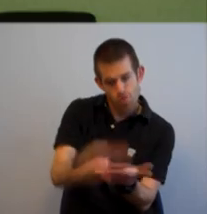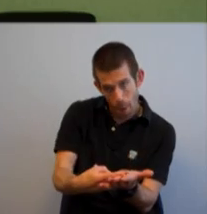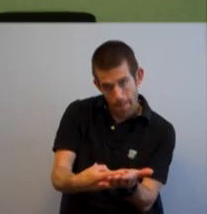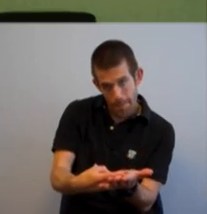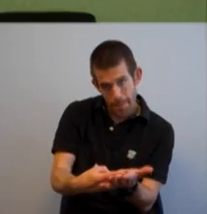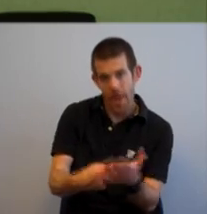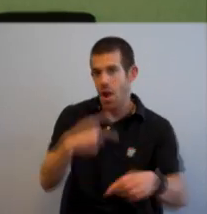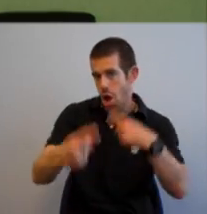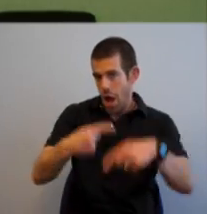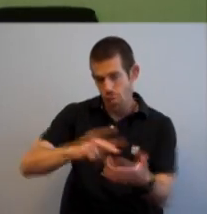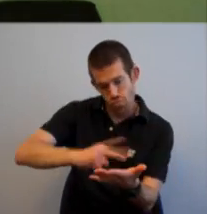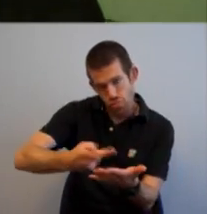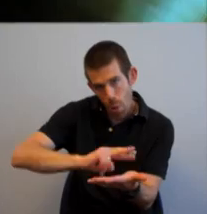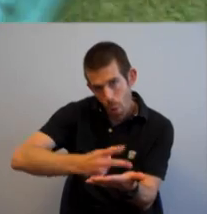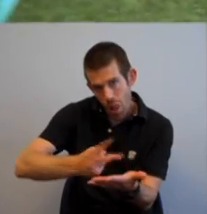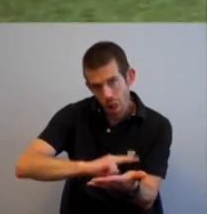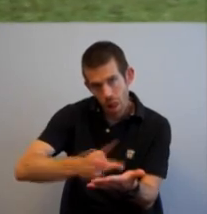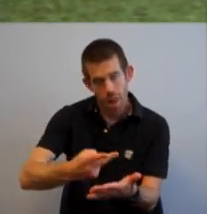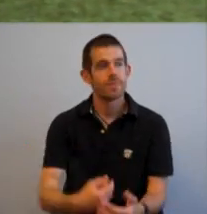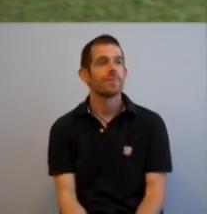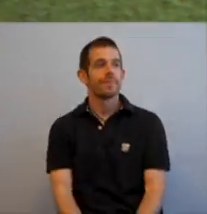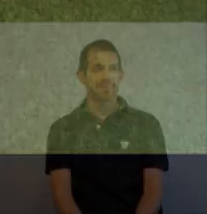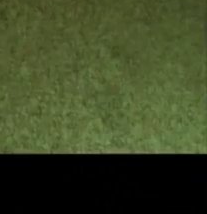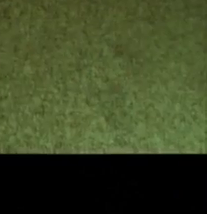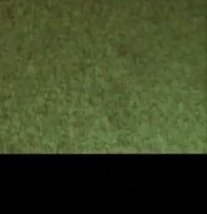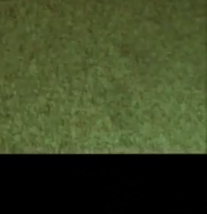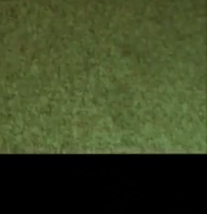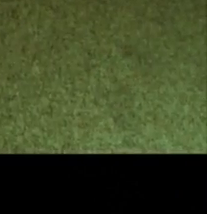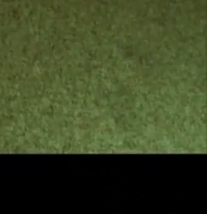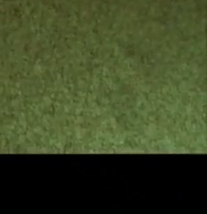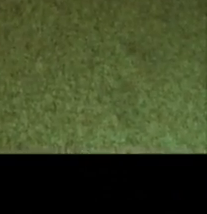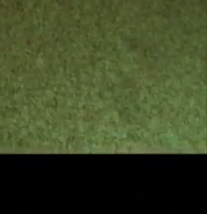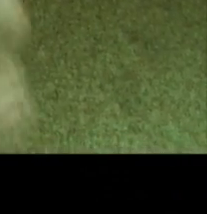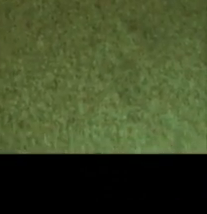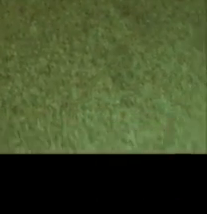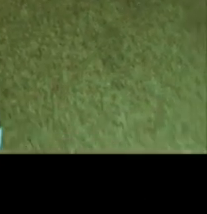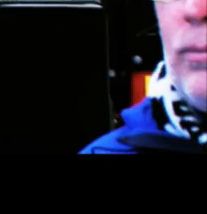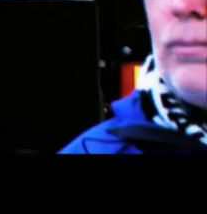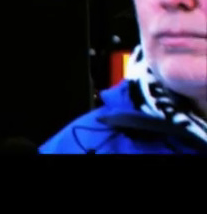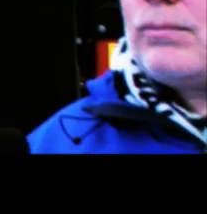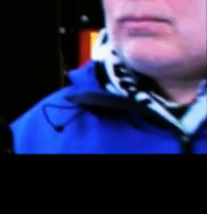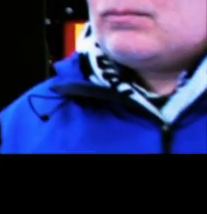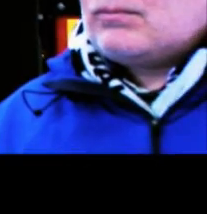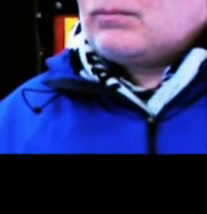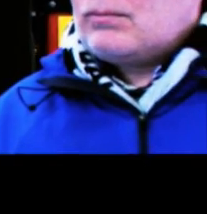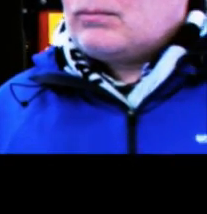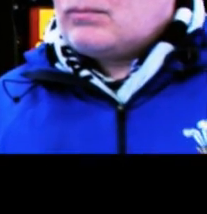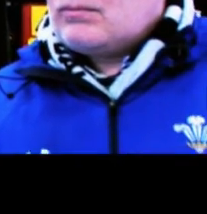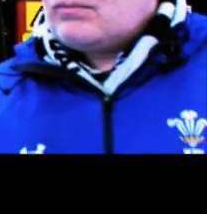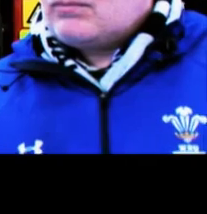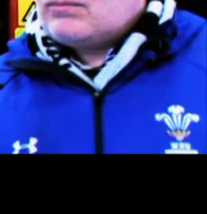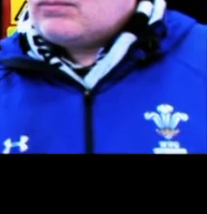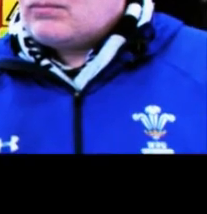stop, drop to the floor and roll, and that way then you're helping to smother the fire and stop it causing you any